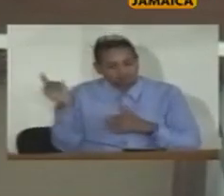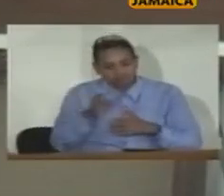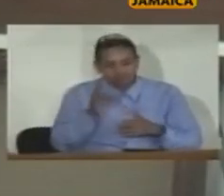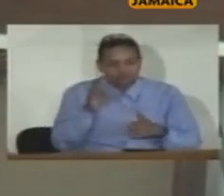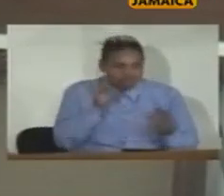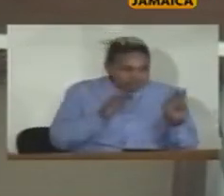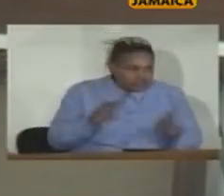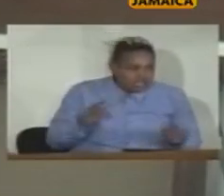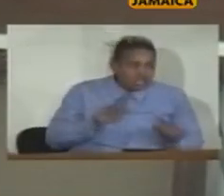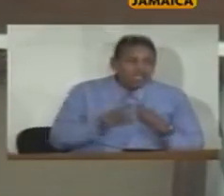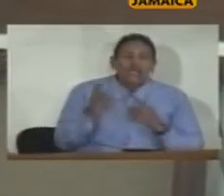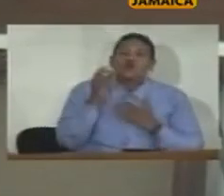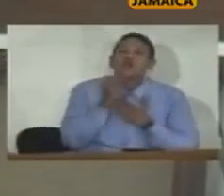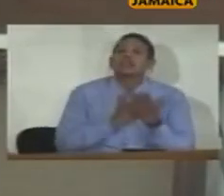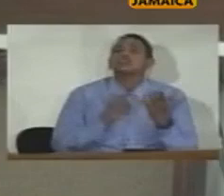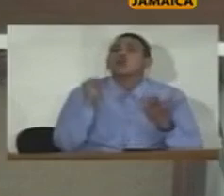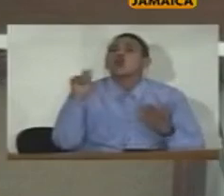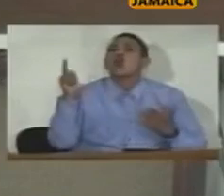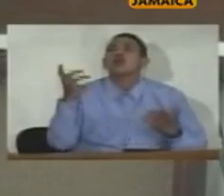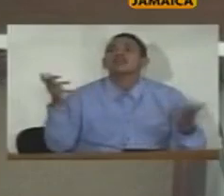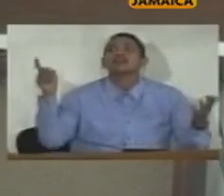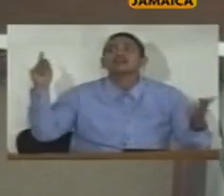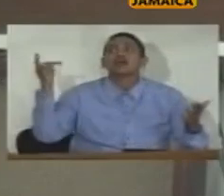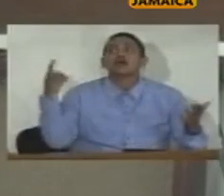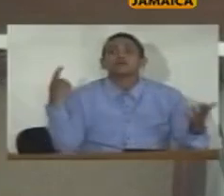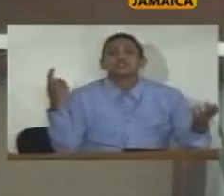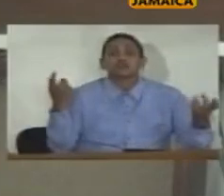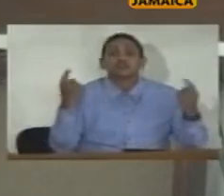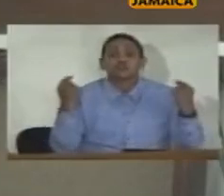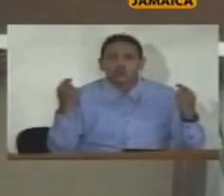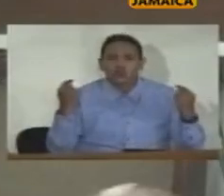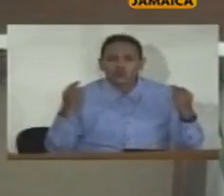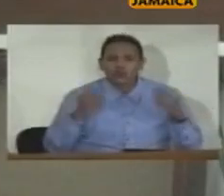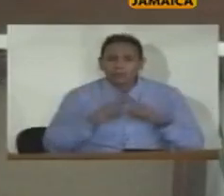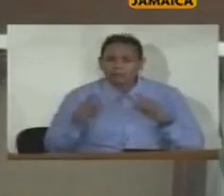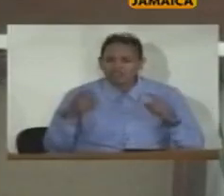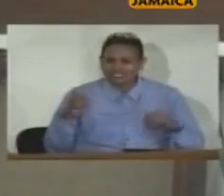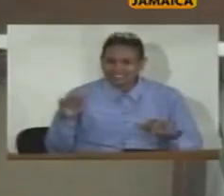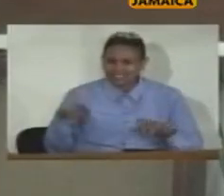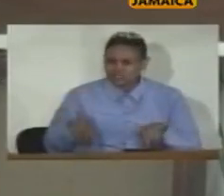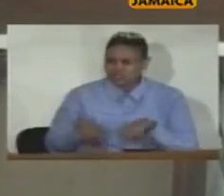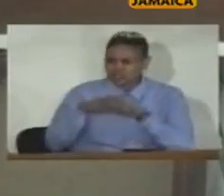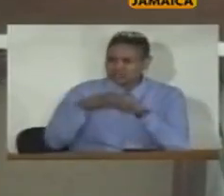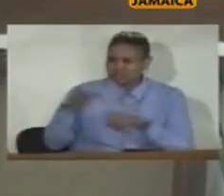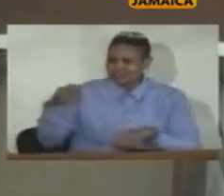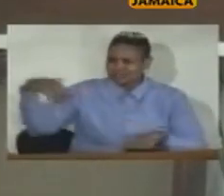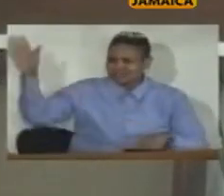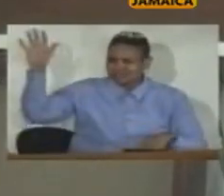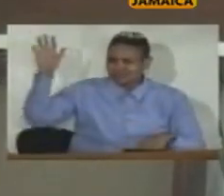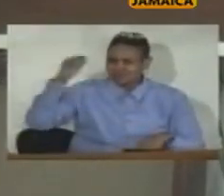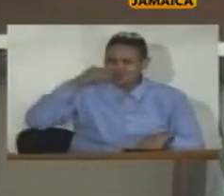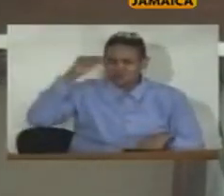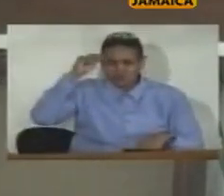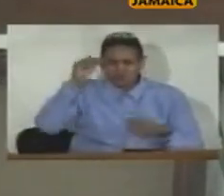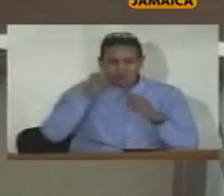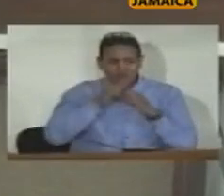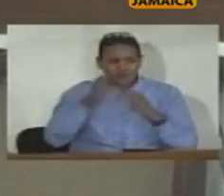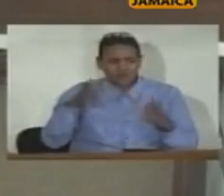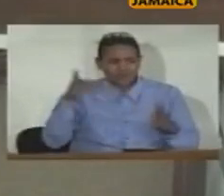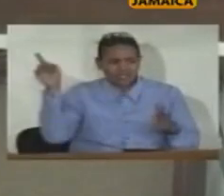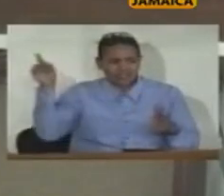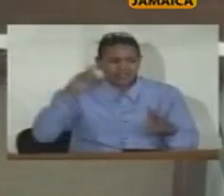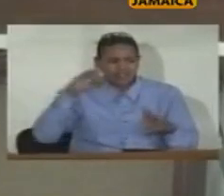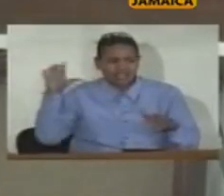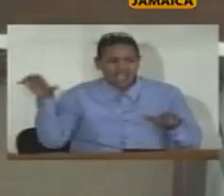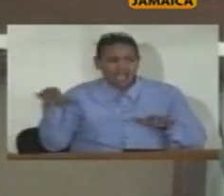have listed all these things that she has done and been suspended for without acknowledgement and claim them as an action of